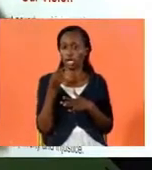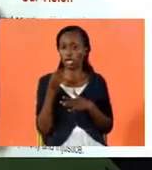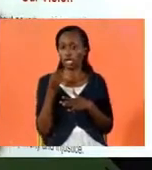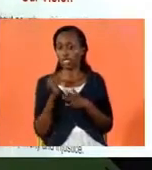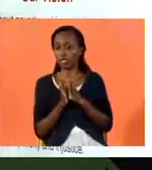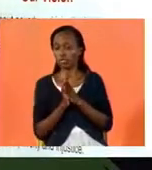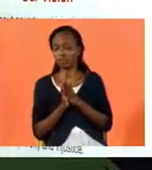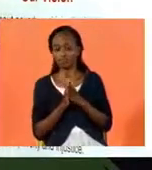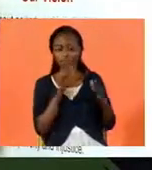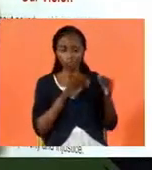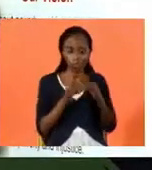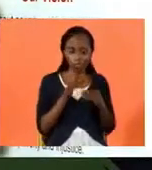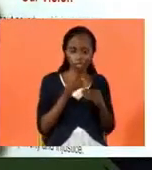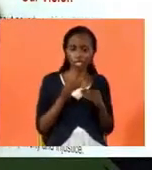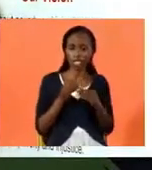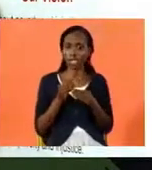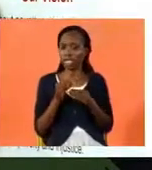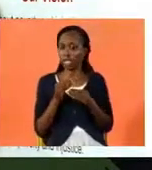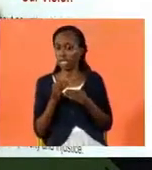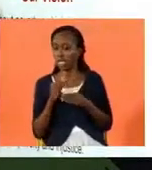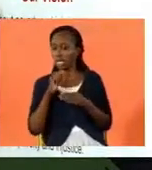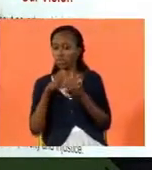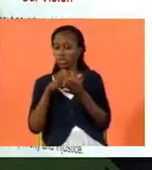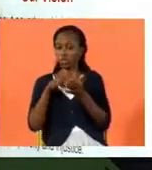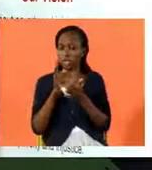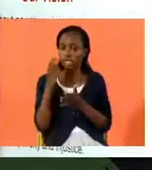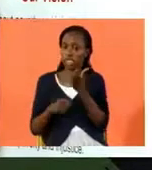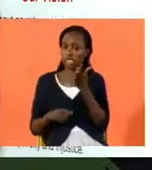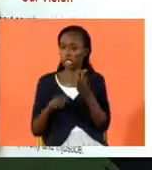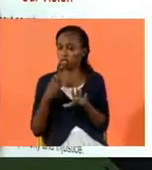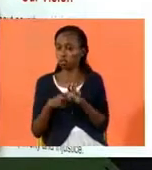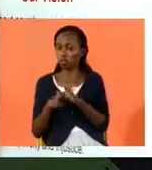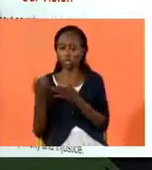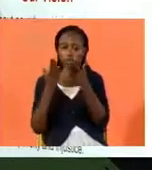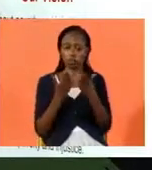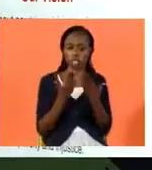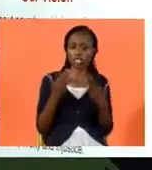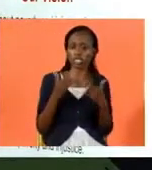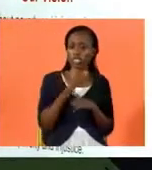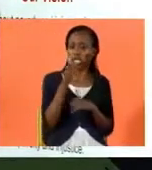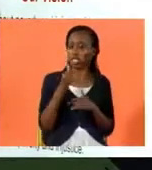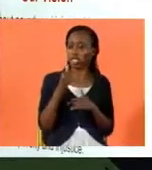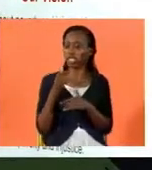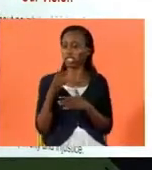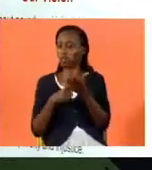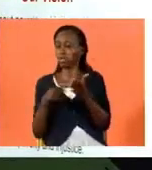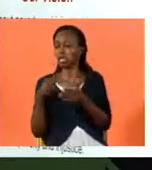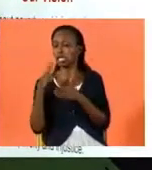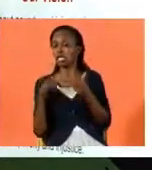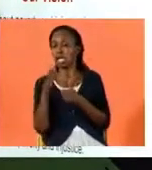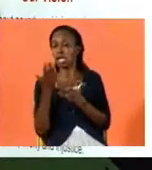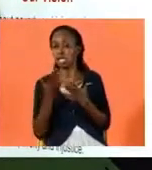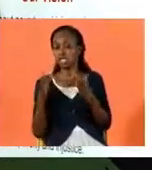ship manifests to bring in certain things that perhaps, attract more tax than the others. Explain it in those terms so that people